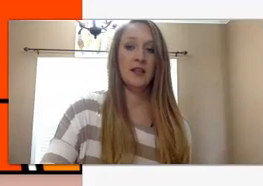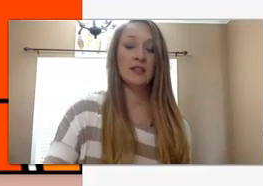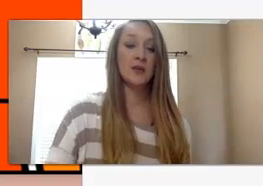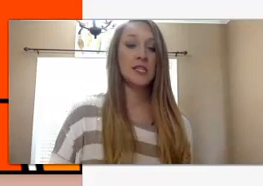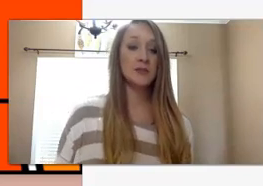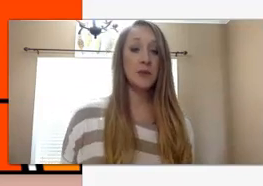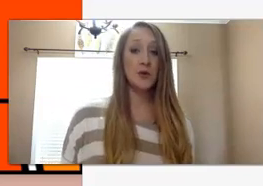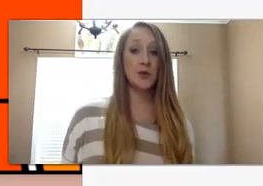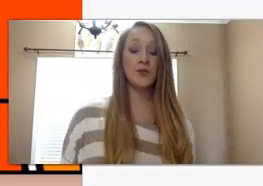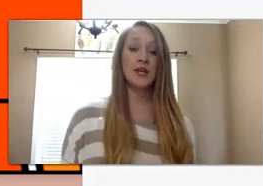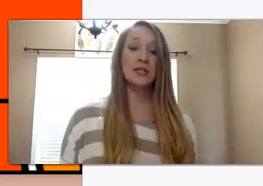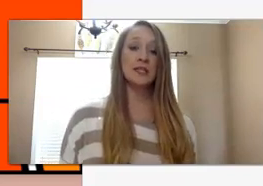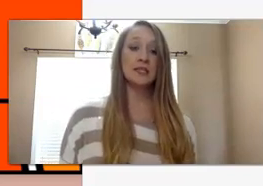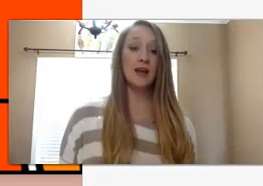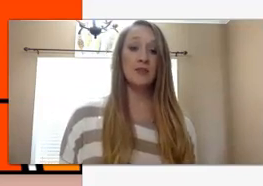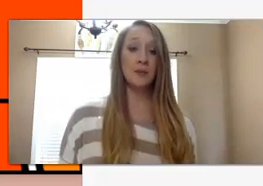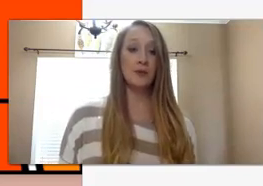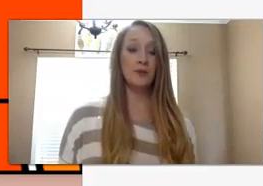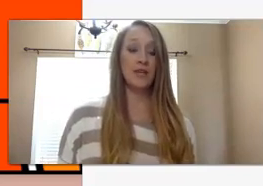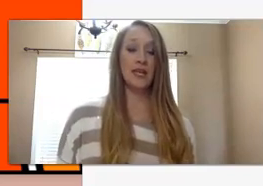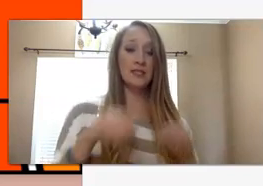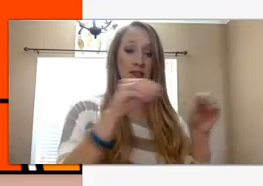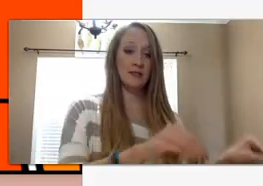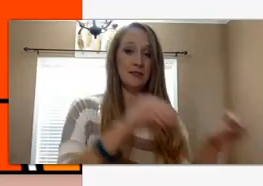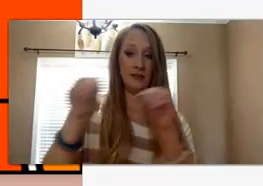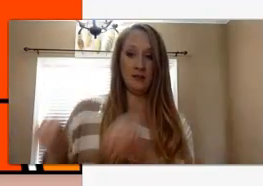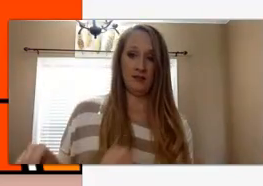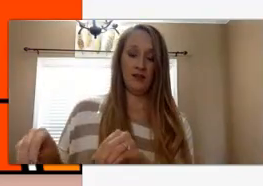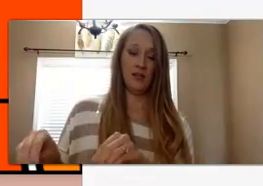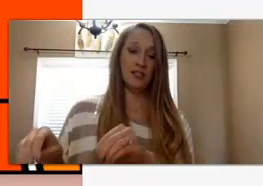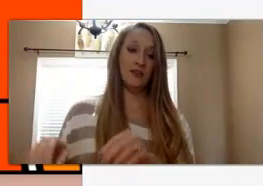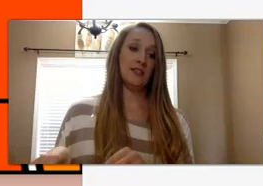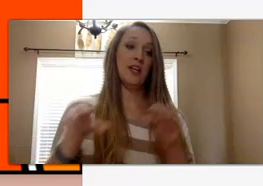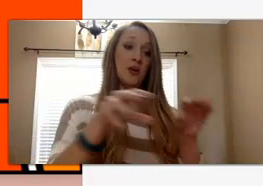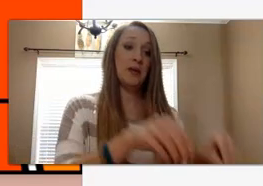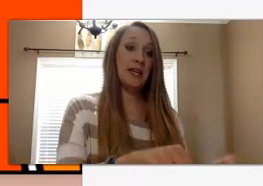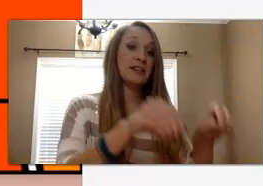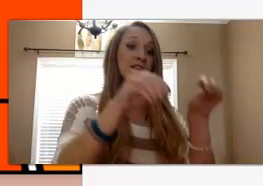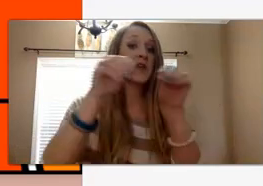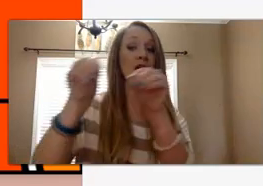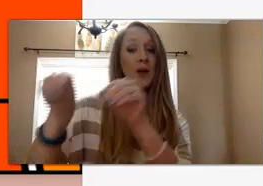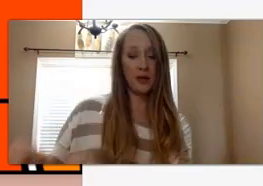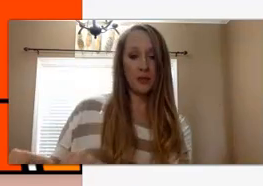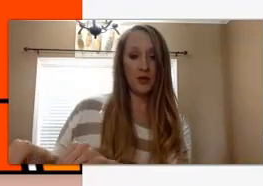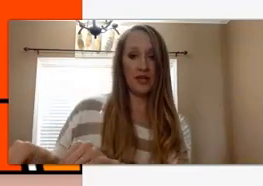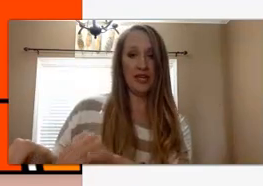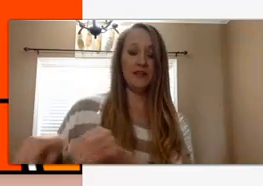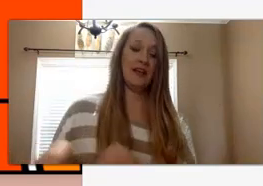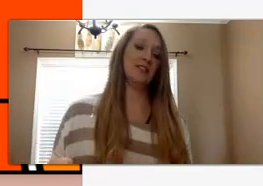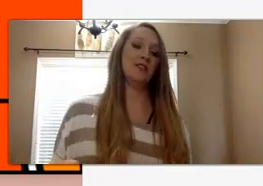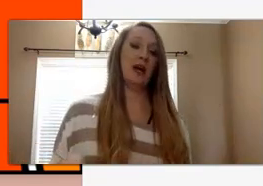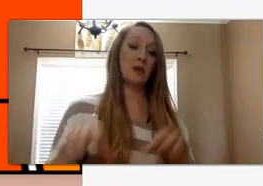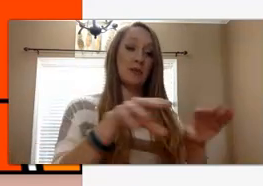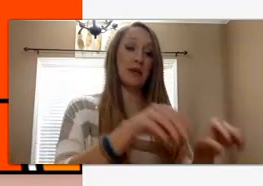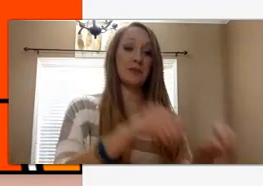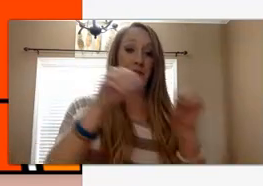All right, the next one is move. The sign for move is, so it's like you're picking something up and moving it. Okay,